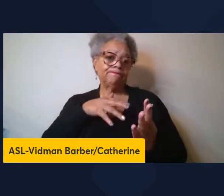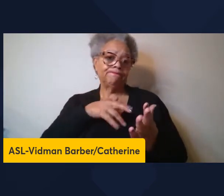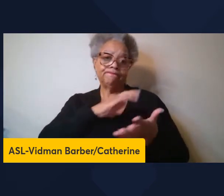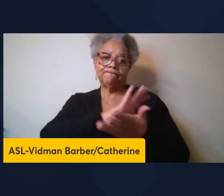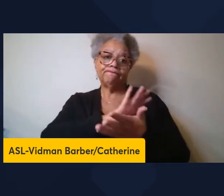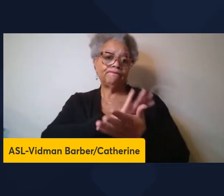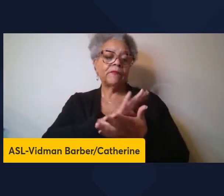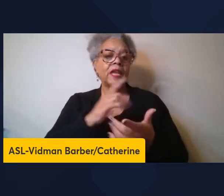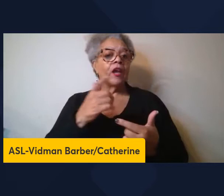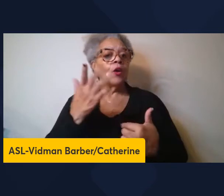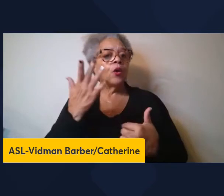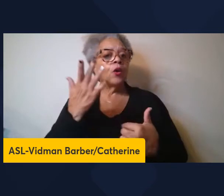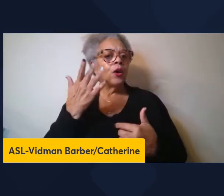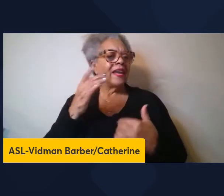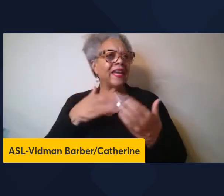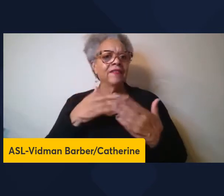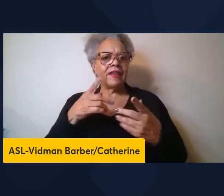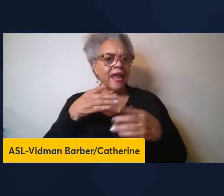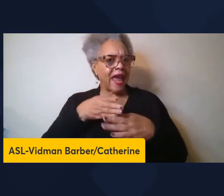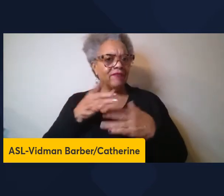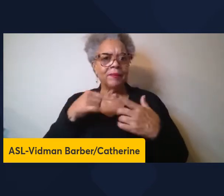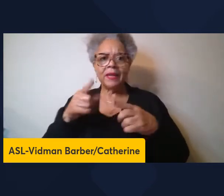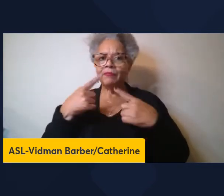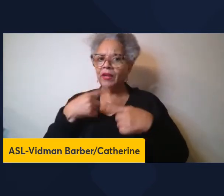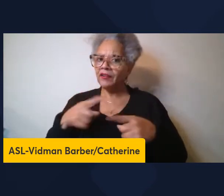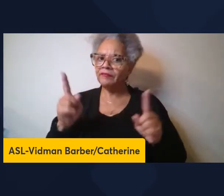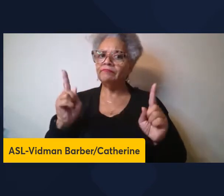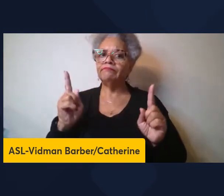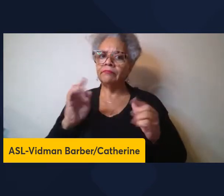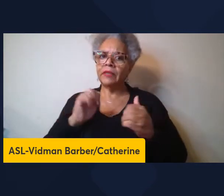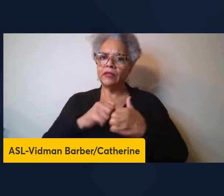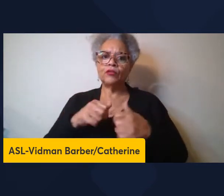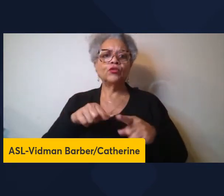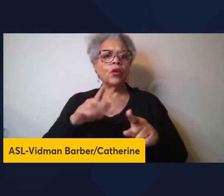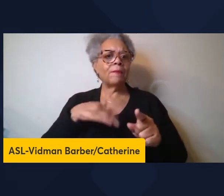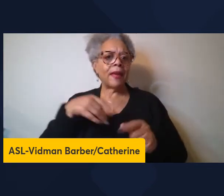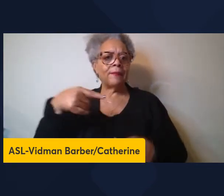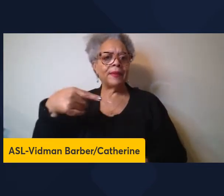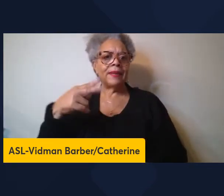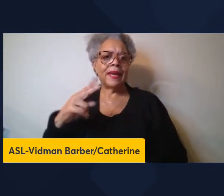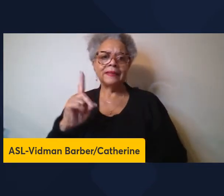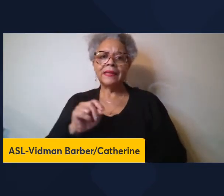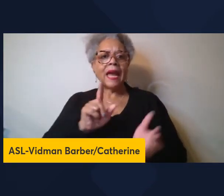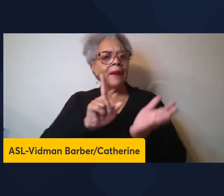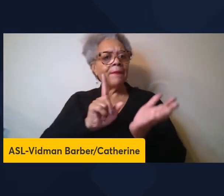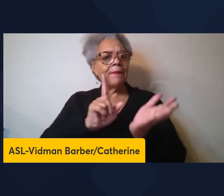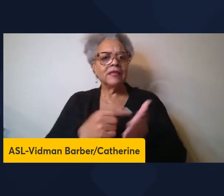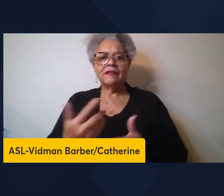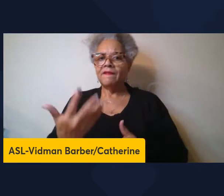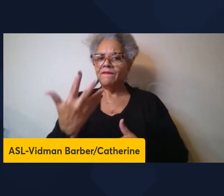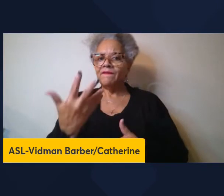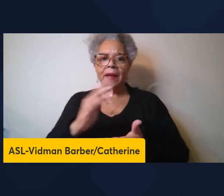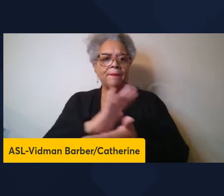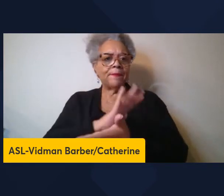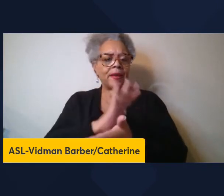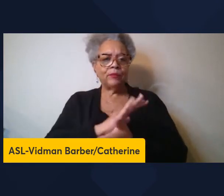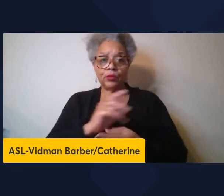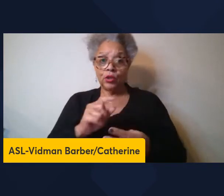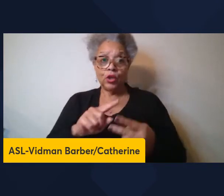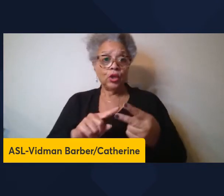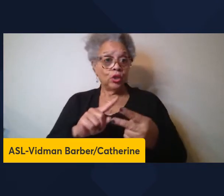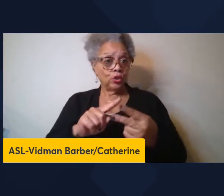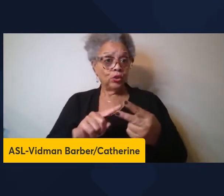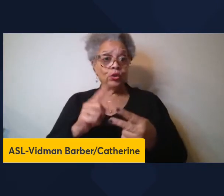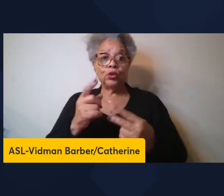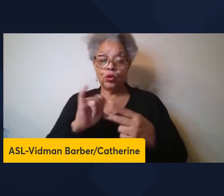in my academic career. During my PhD, I had published about 5 papers. 2 of those were first author papers,